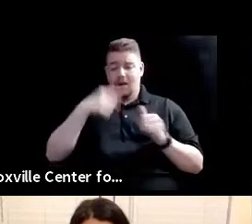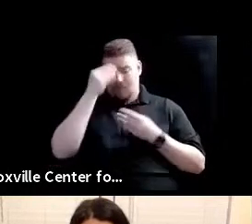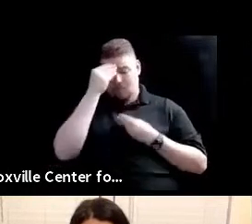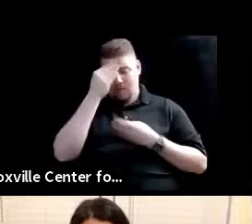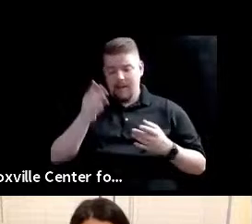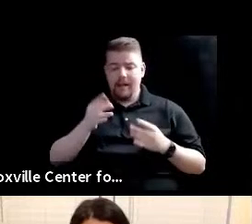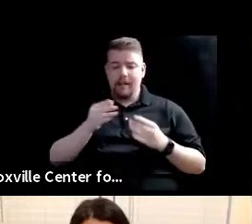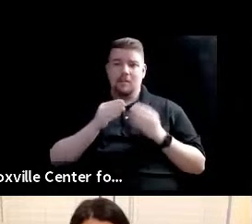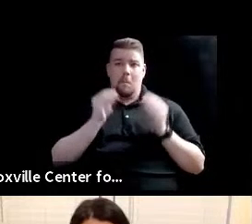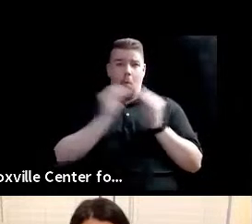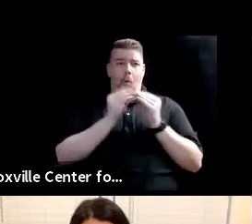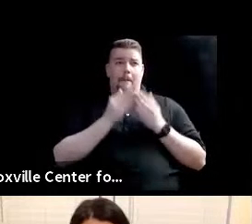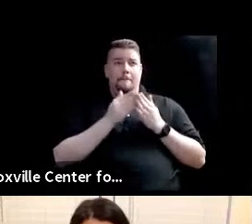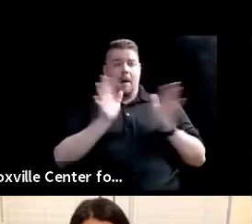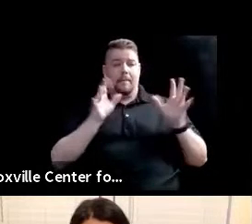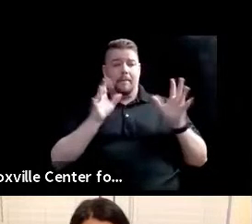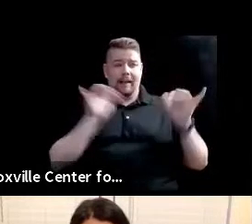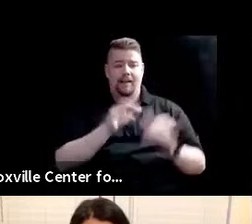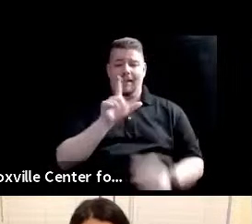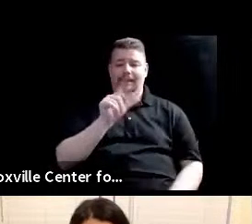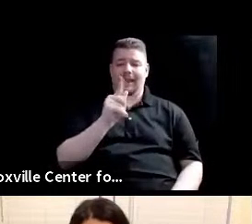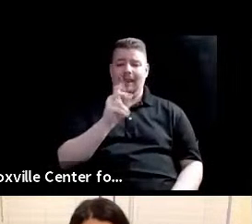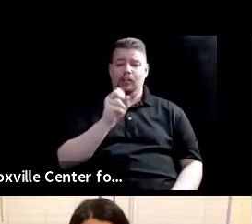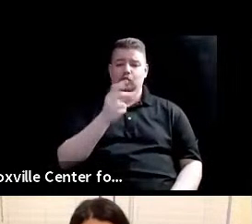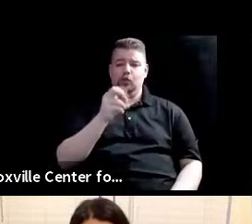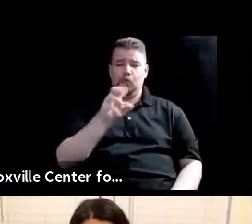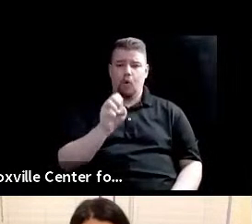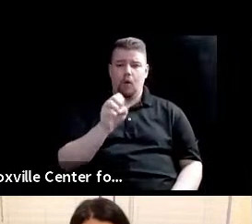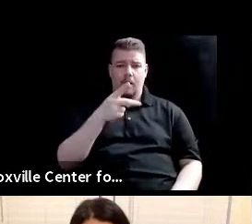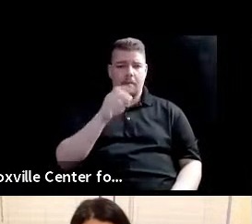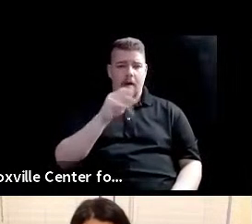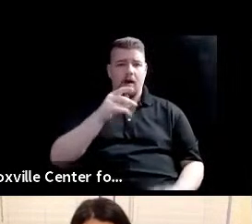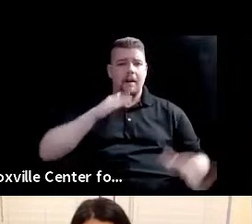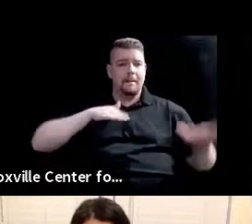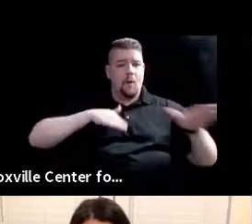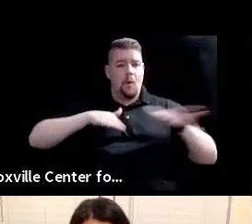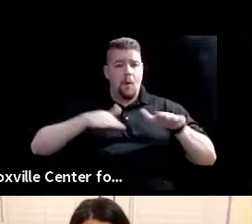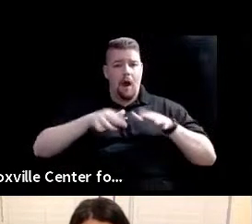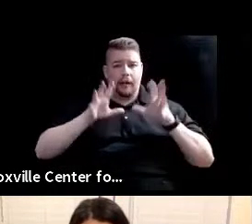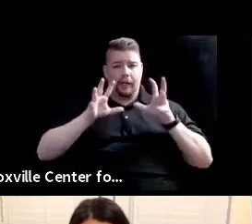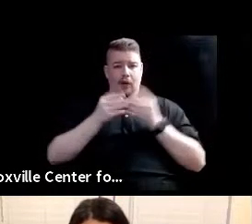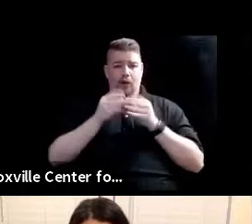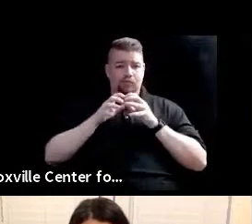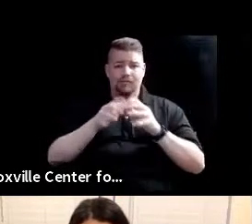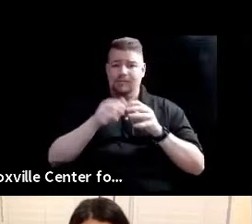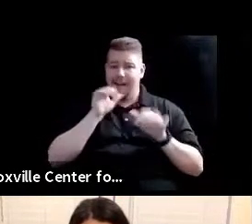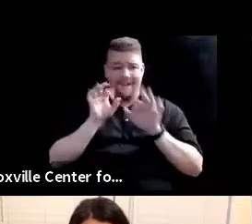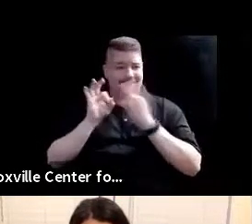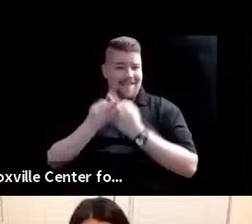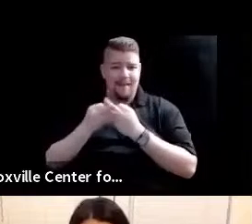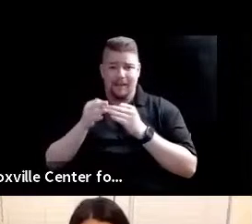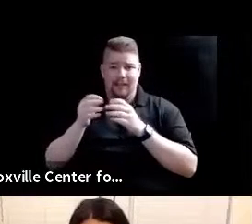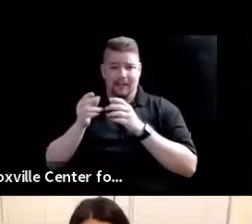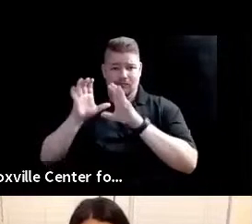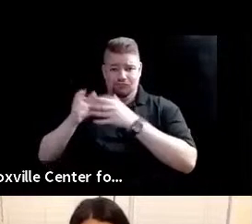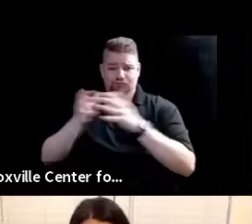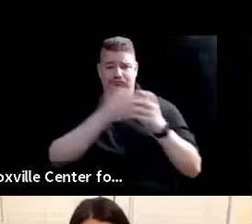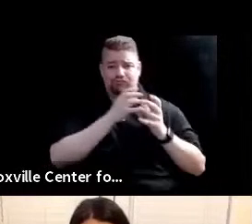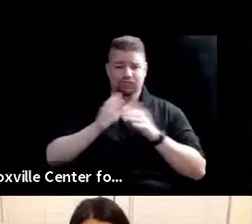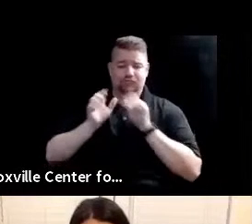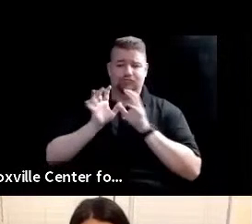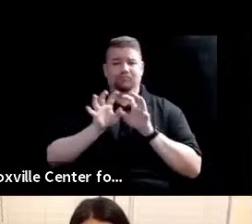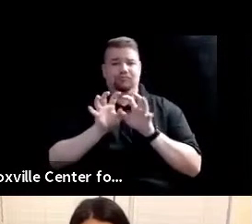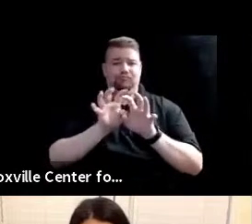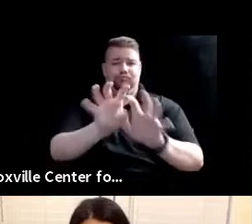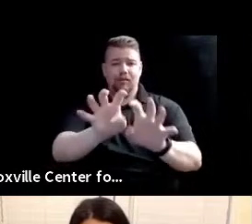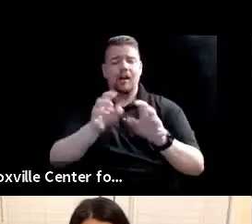more public gathering at Lake Park as people walk in groups, not family units, walking around the park and